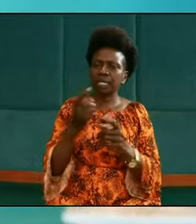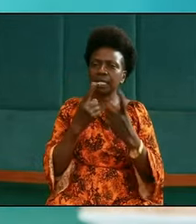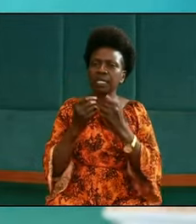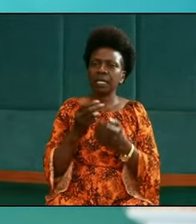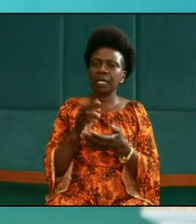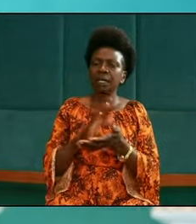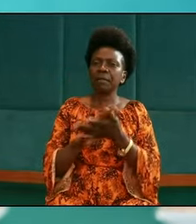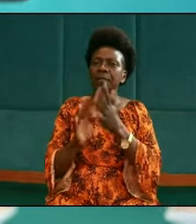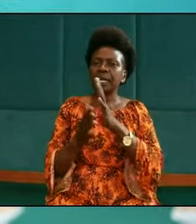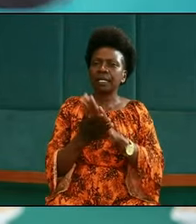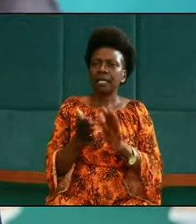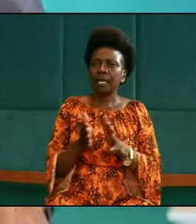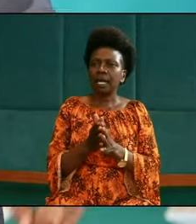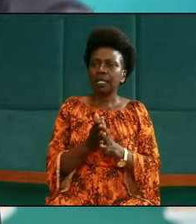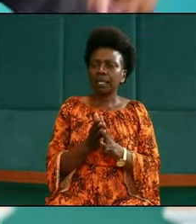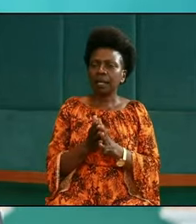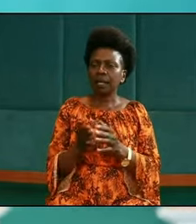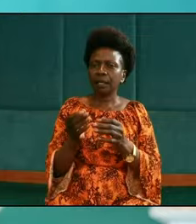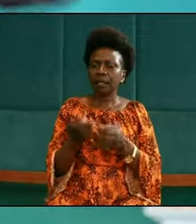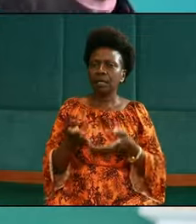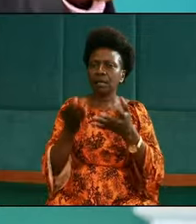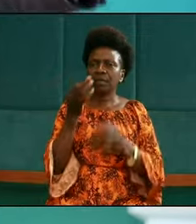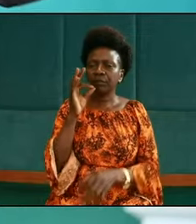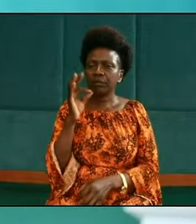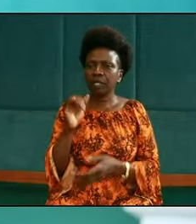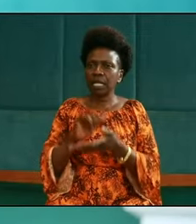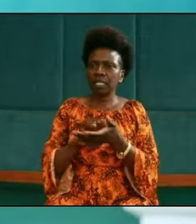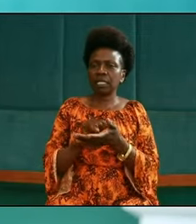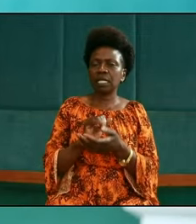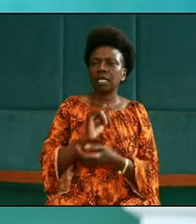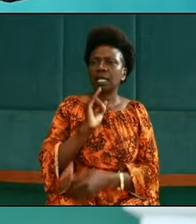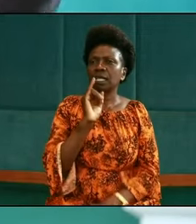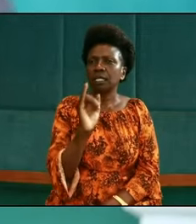"Repent and bear fruit that is